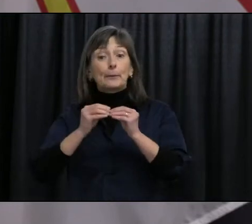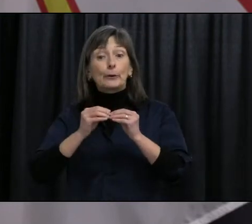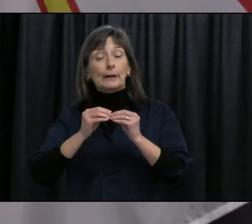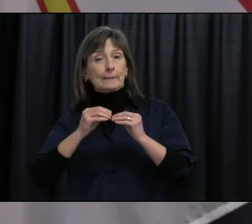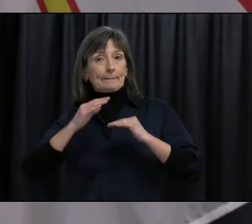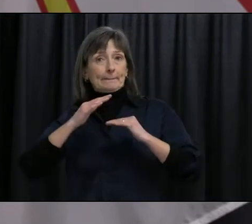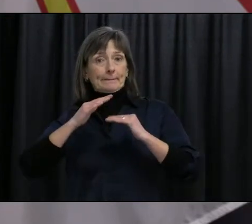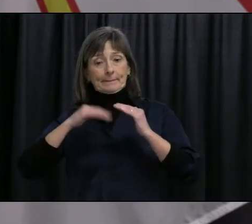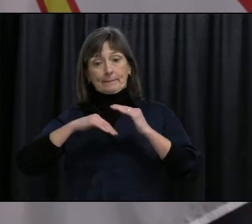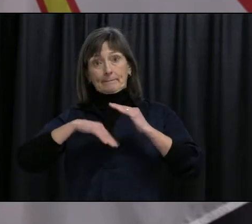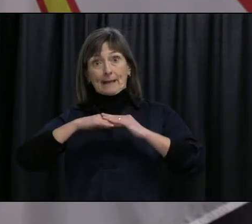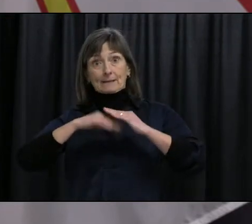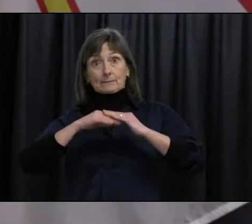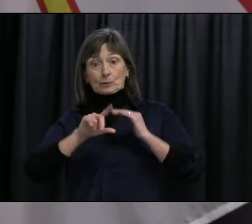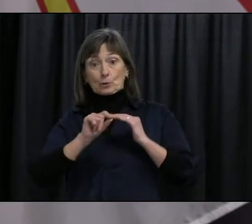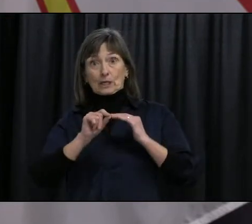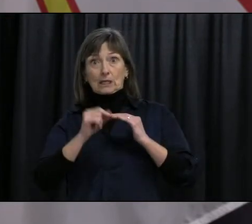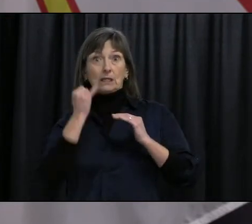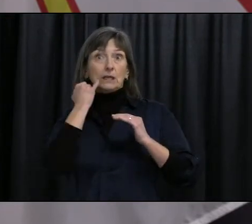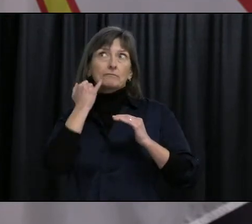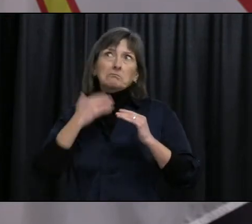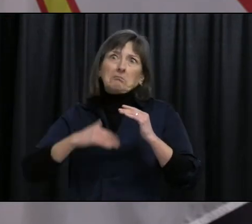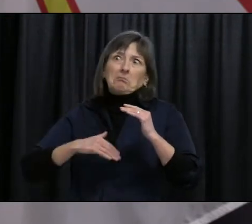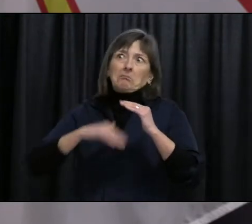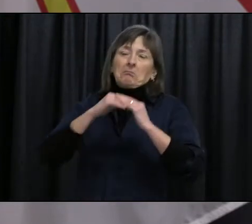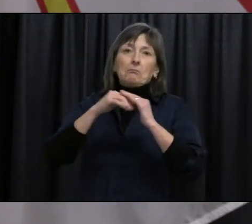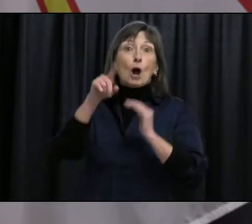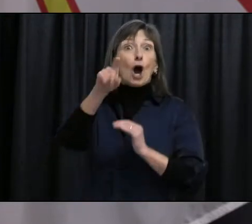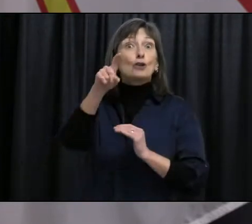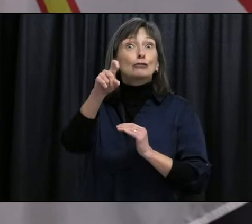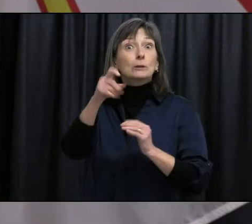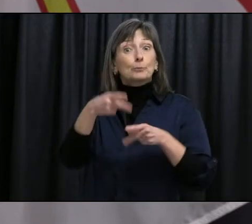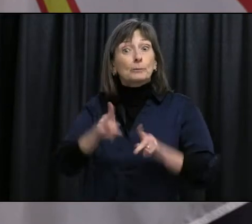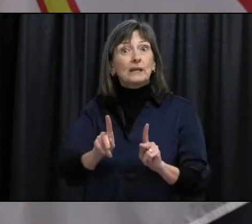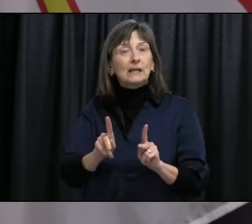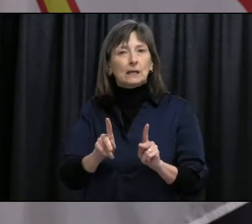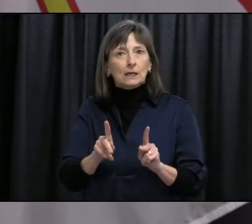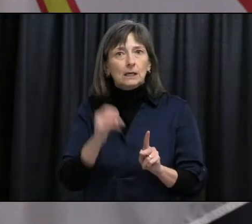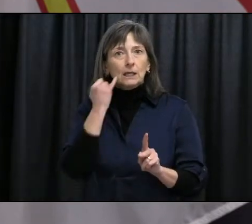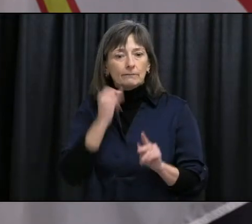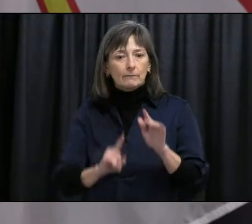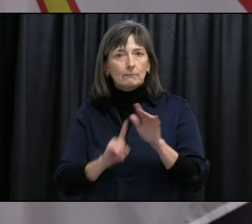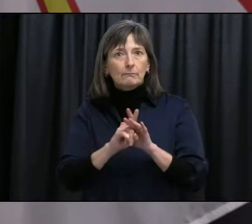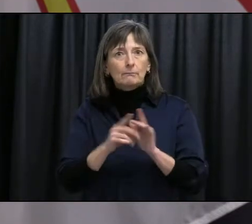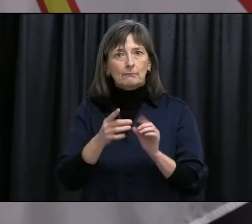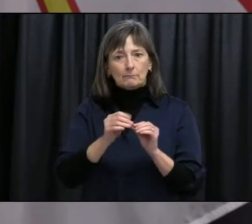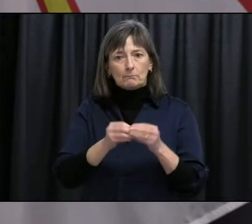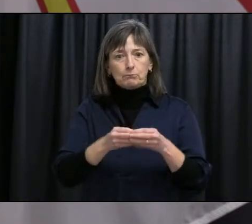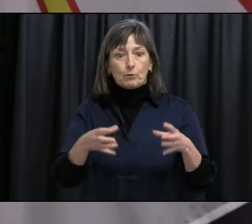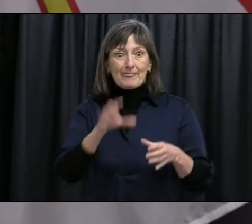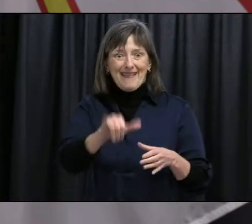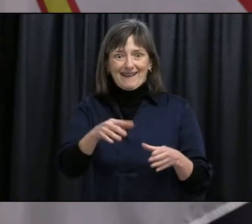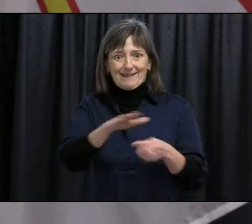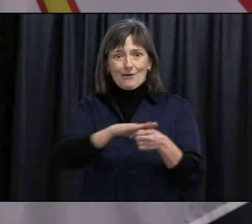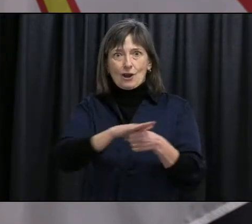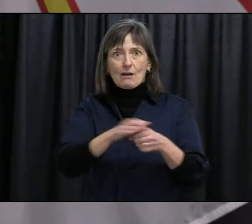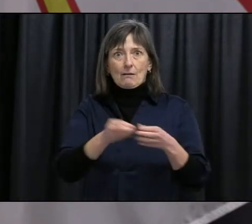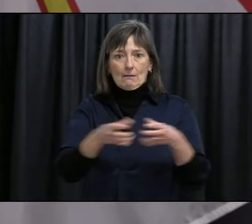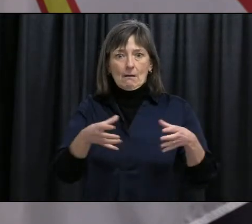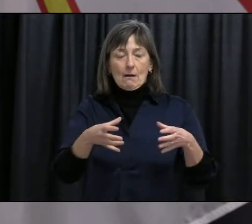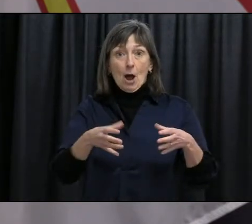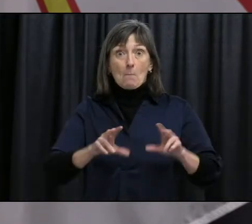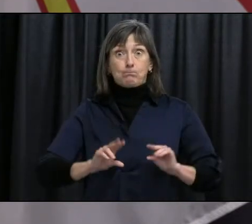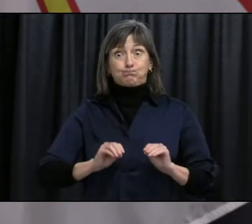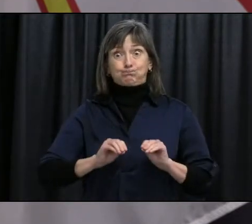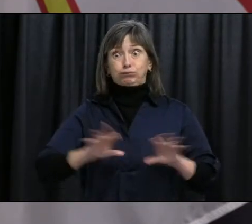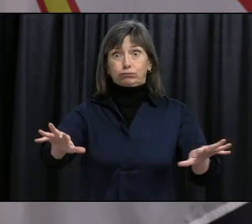spread, but also, the more contact tracing there will be to do. So we're trying to maintain a balance here between, making sure